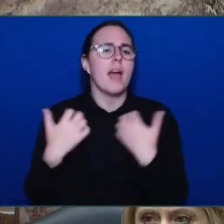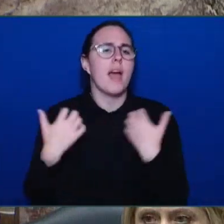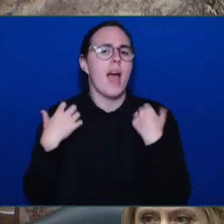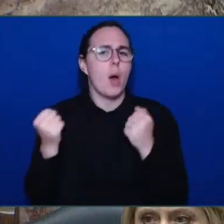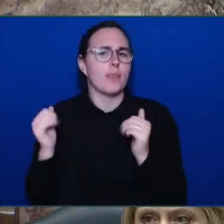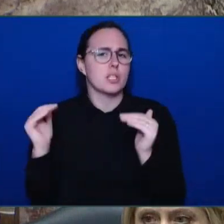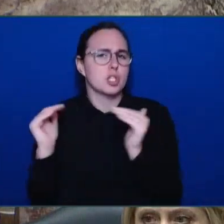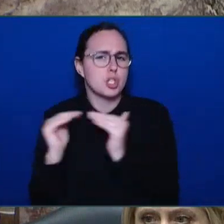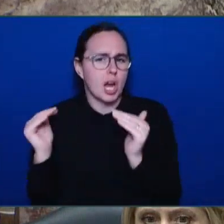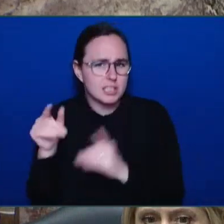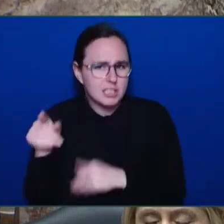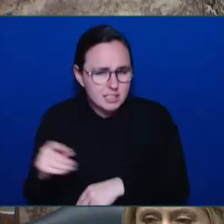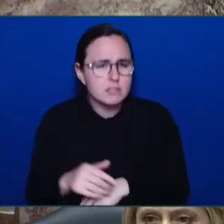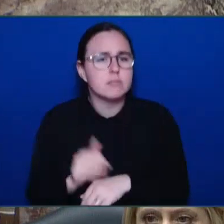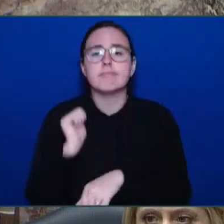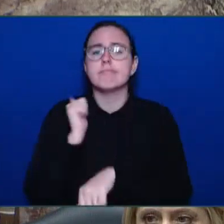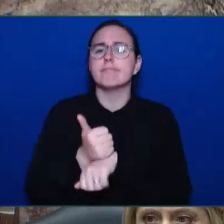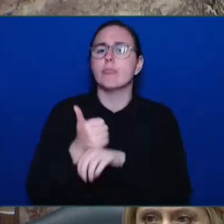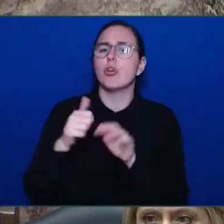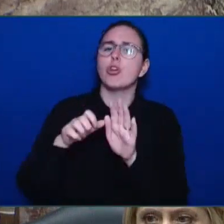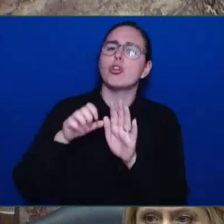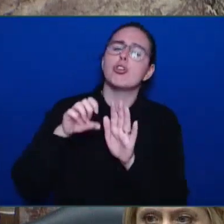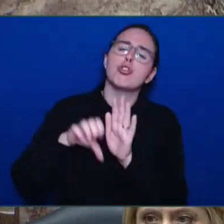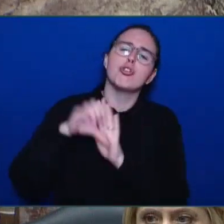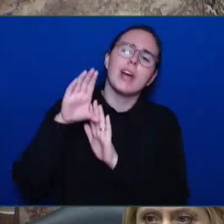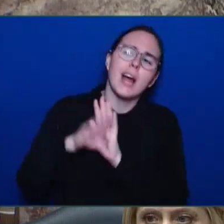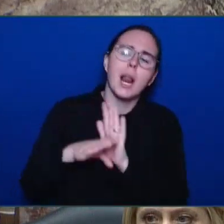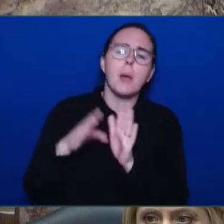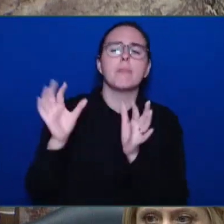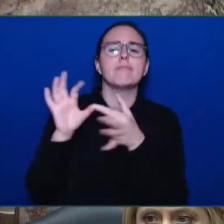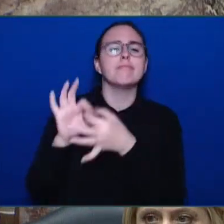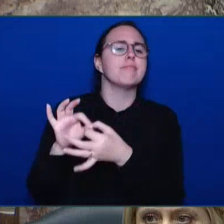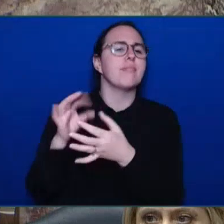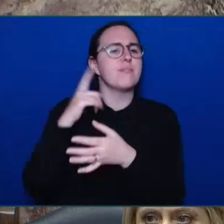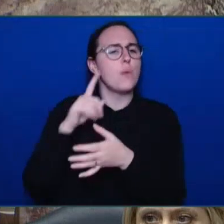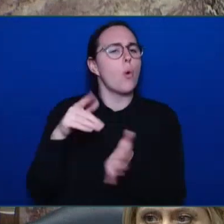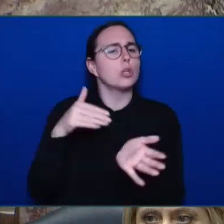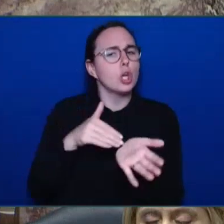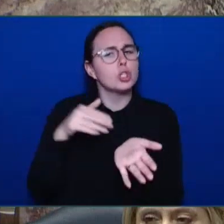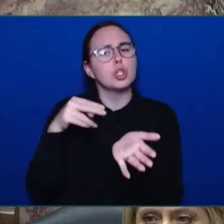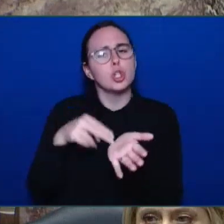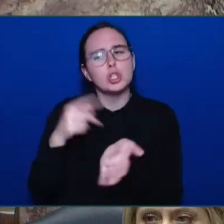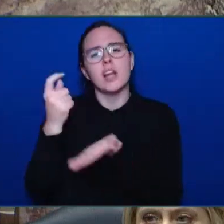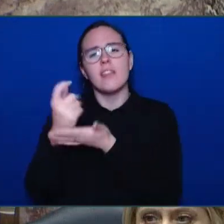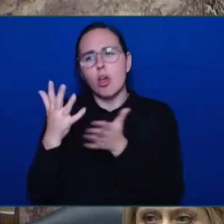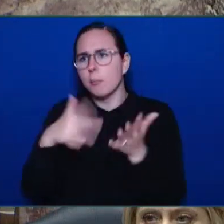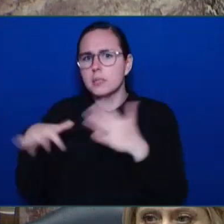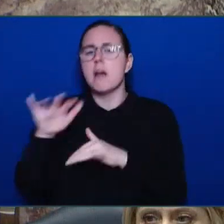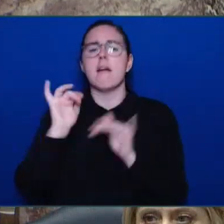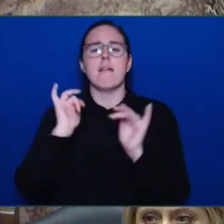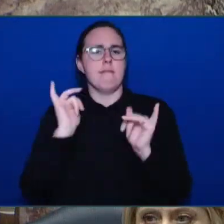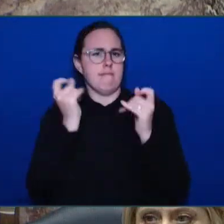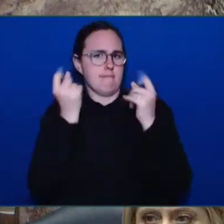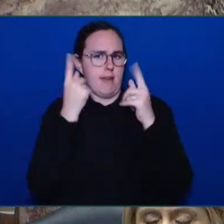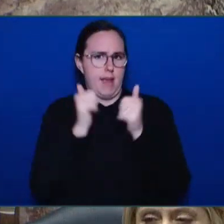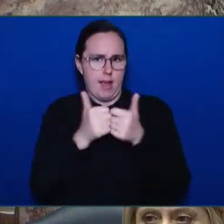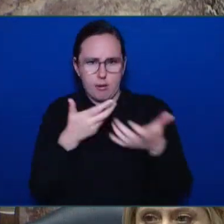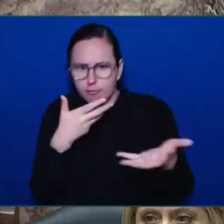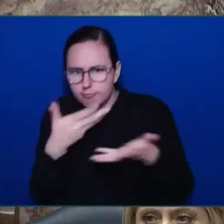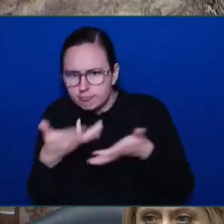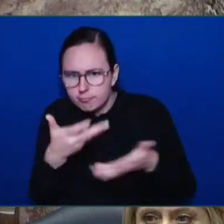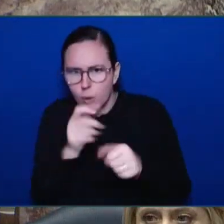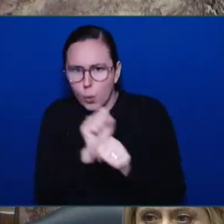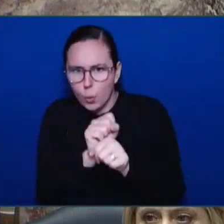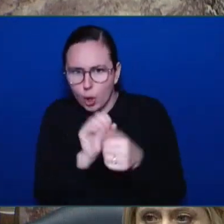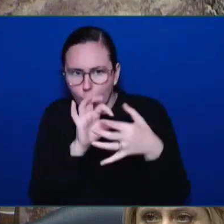better improve their ability to work under the framework of that Act. That is work that we're doing. We'll continue to